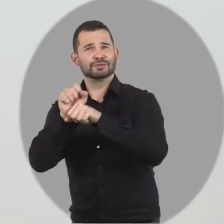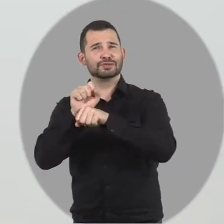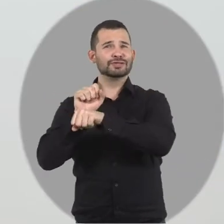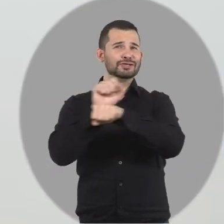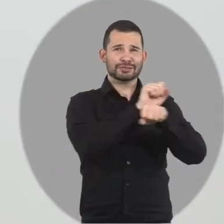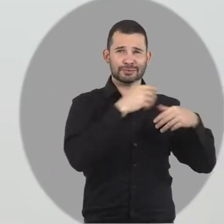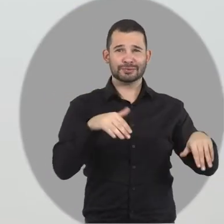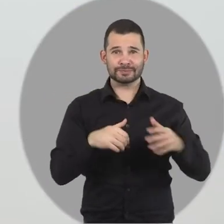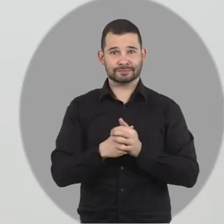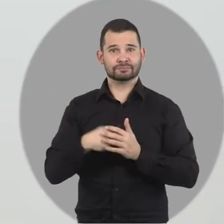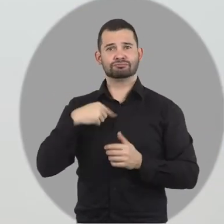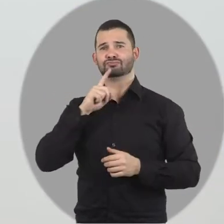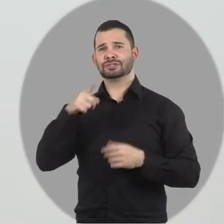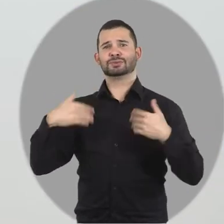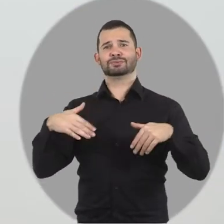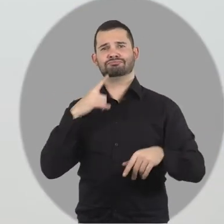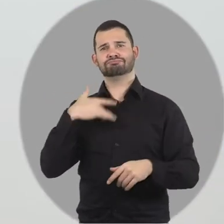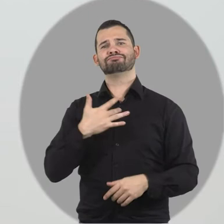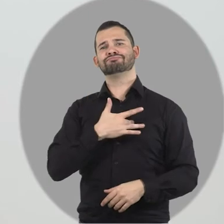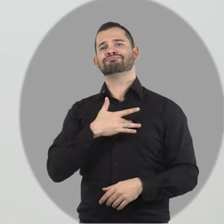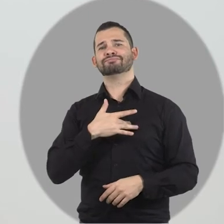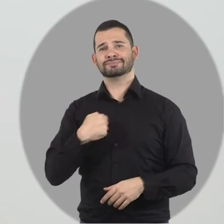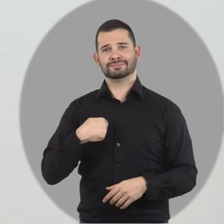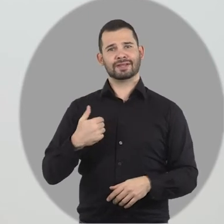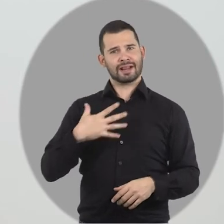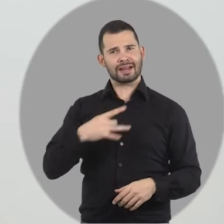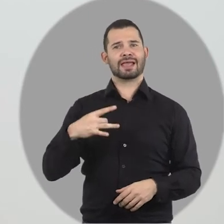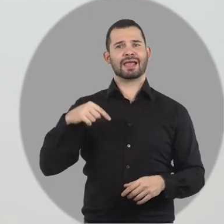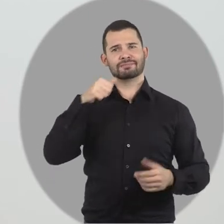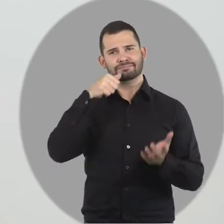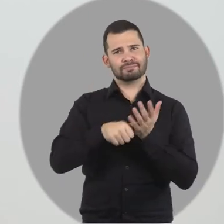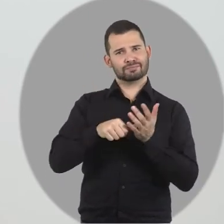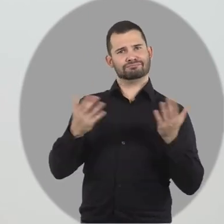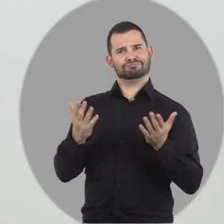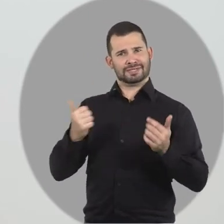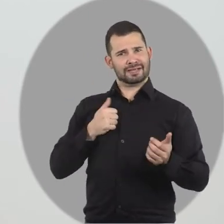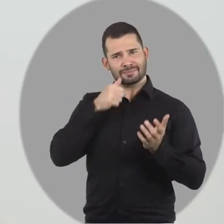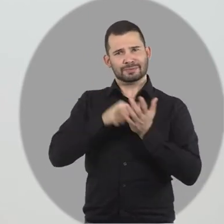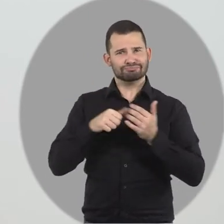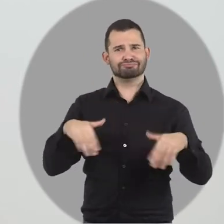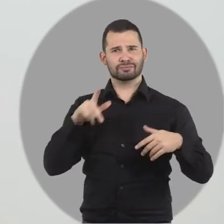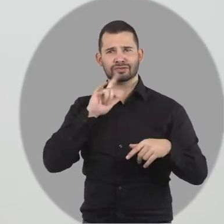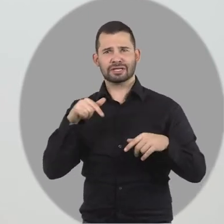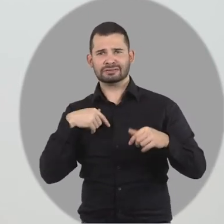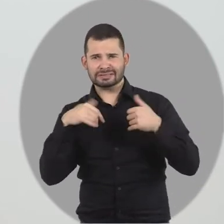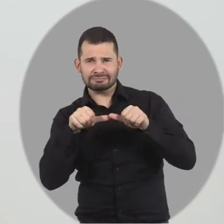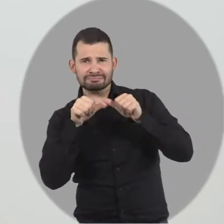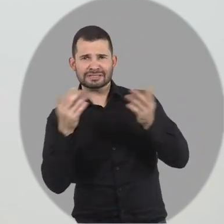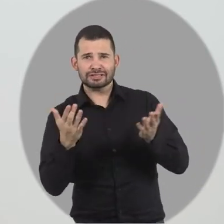I work with a lot of great people. Genuinely speaking, I wouldn't be here if it were any other